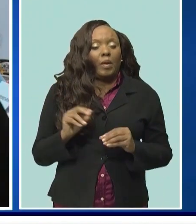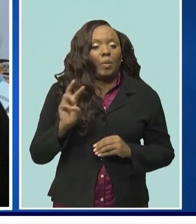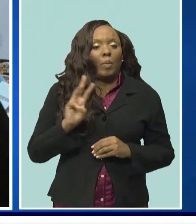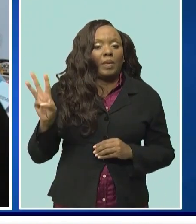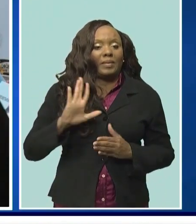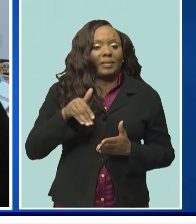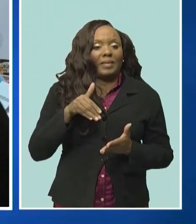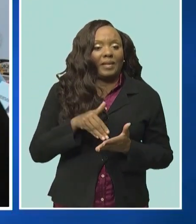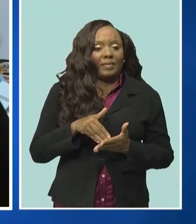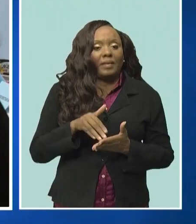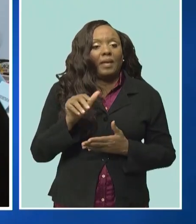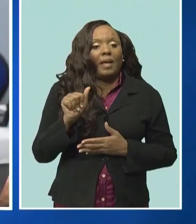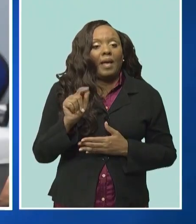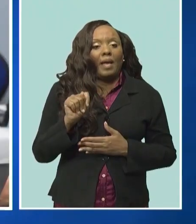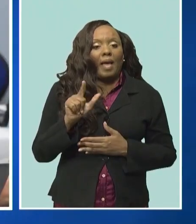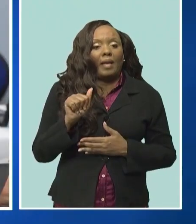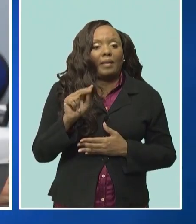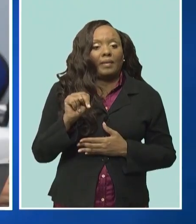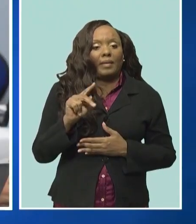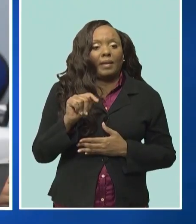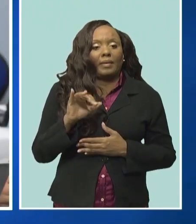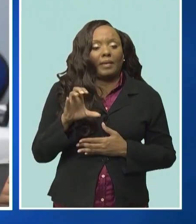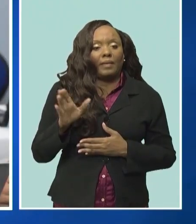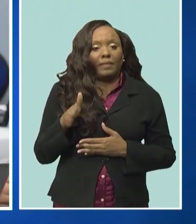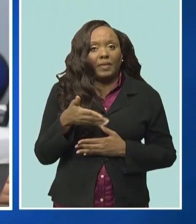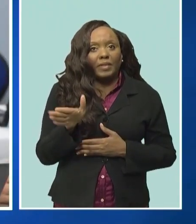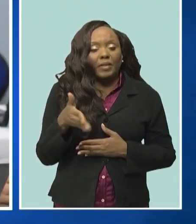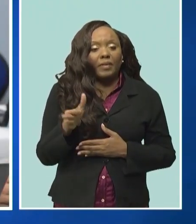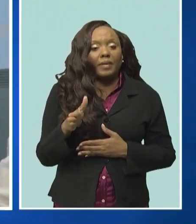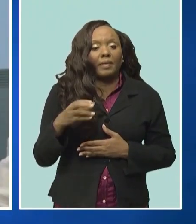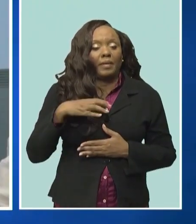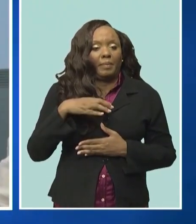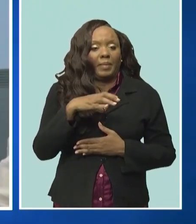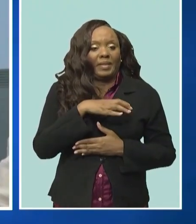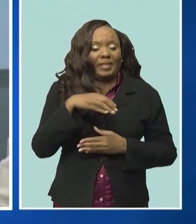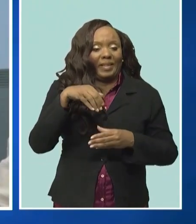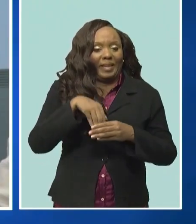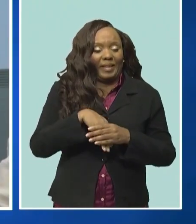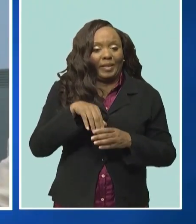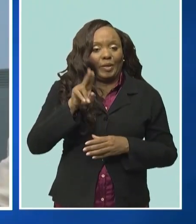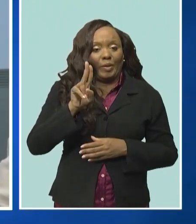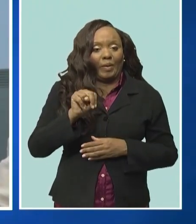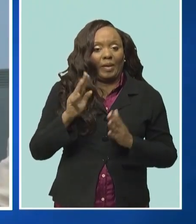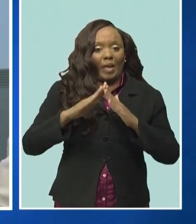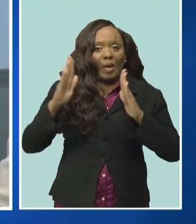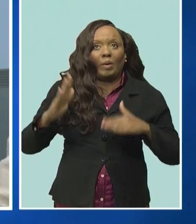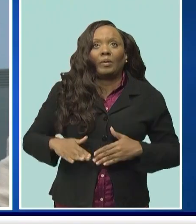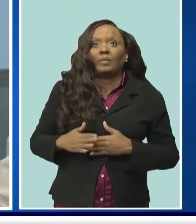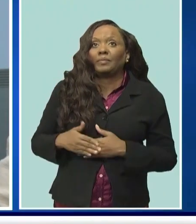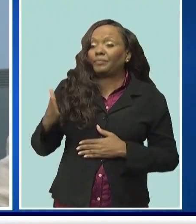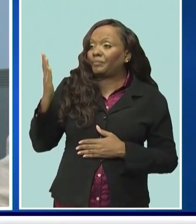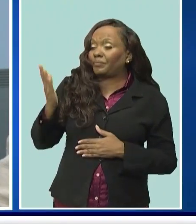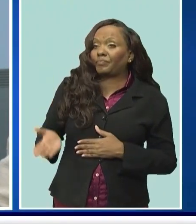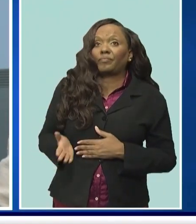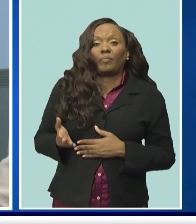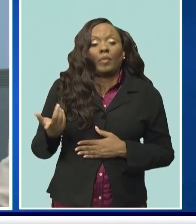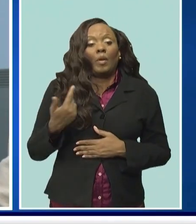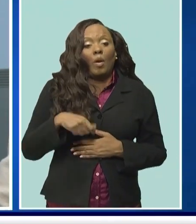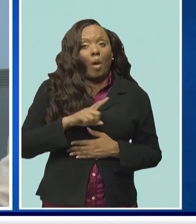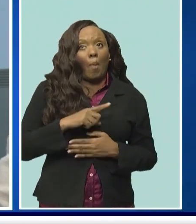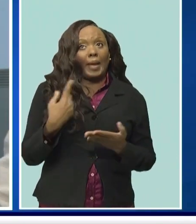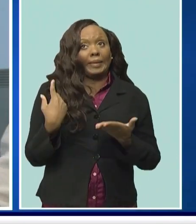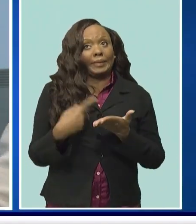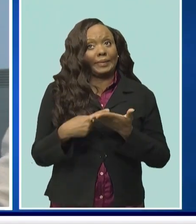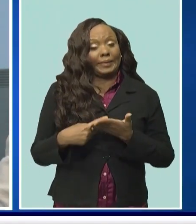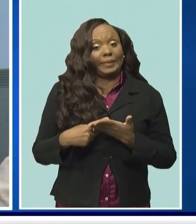Fishery Commission at UN House. We spoke the last 18th session about the